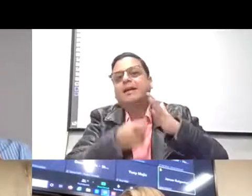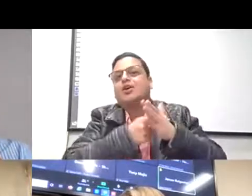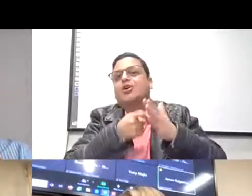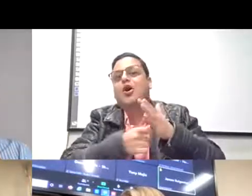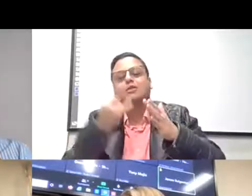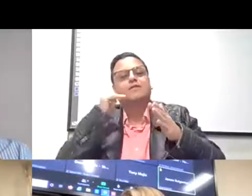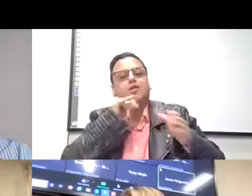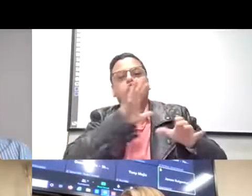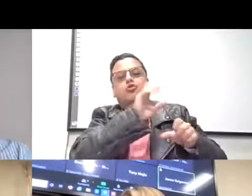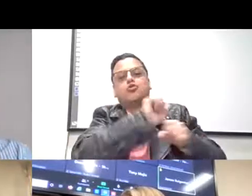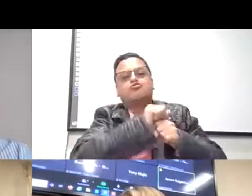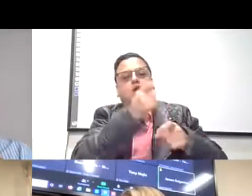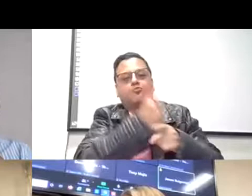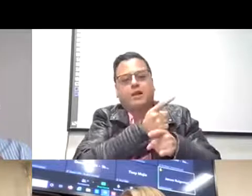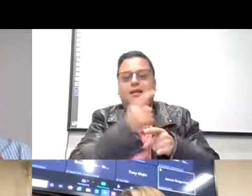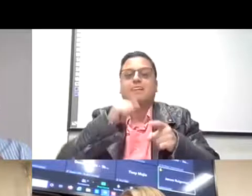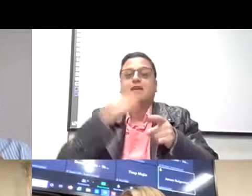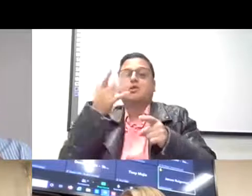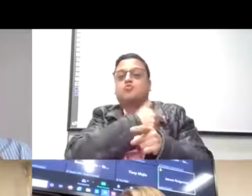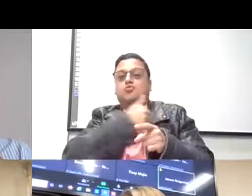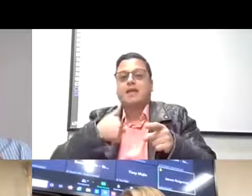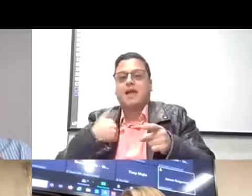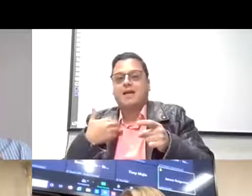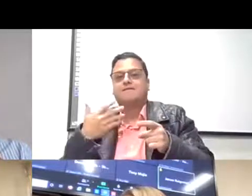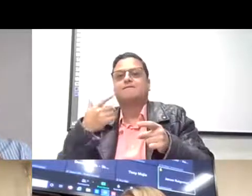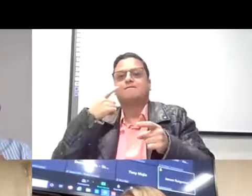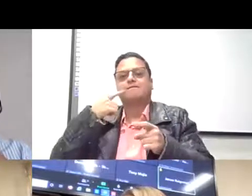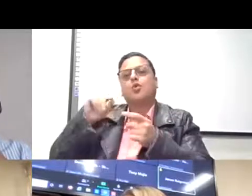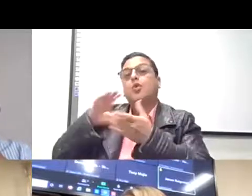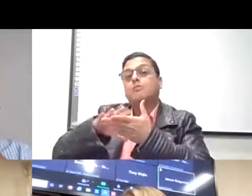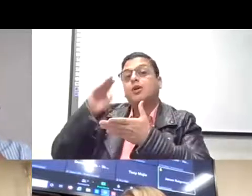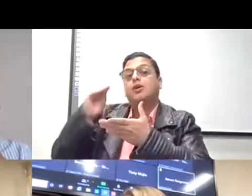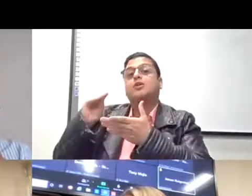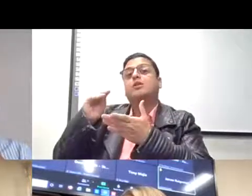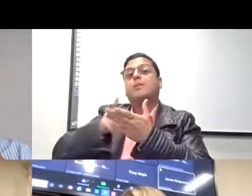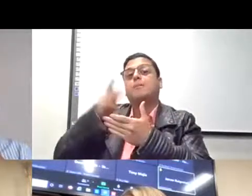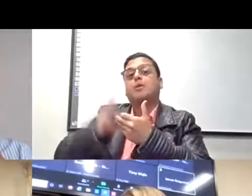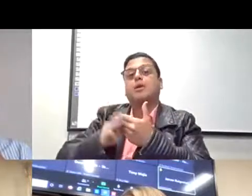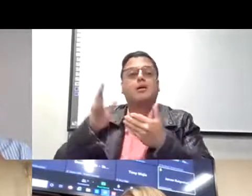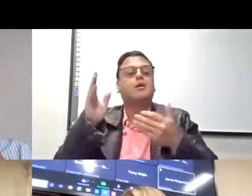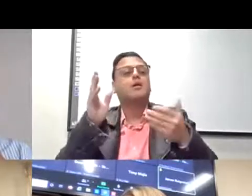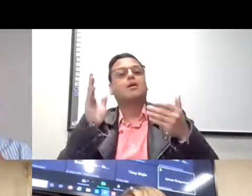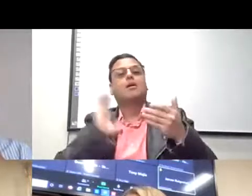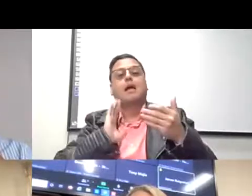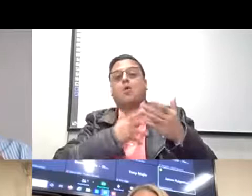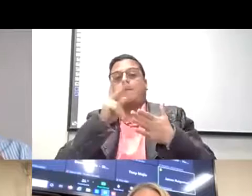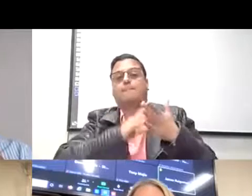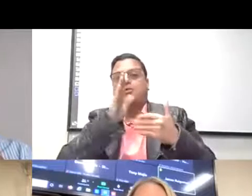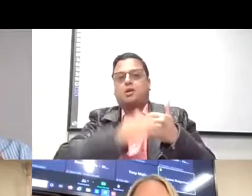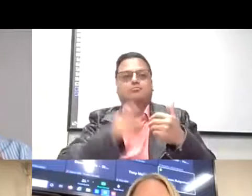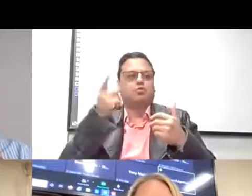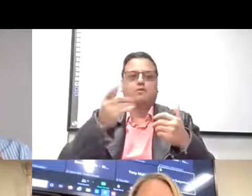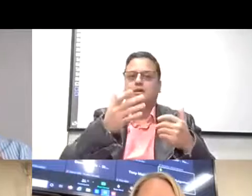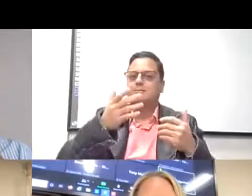do work. That is why we have in the apprenticeship programs that we offer is our apprenticeship program is one of the